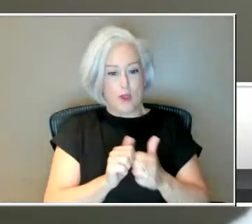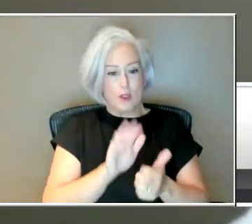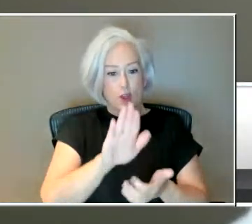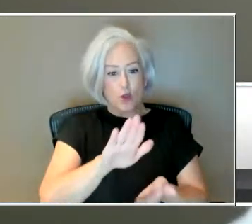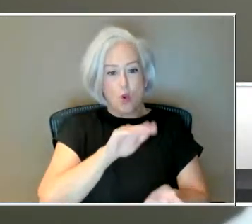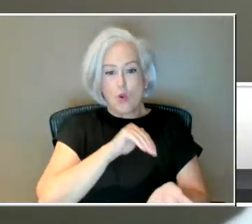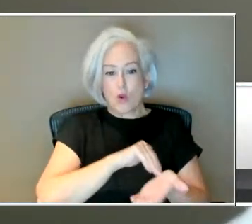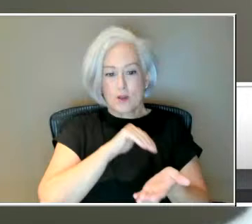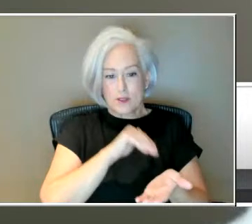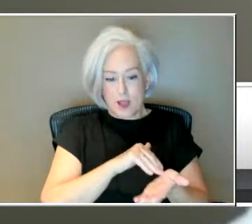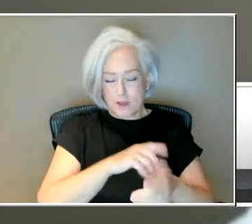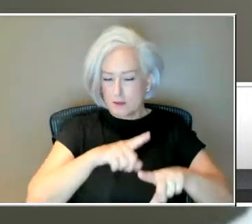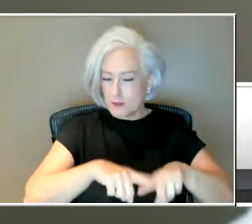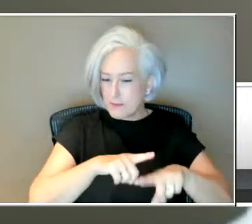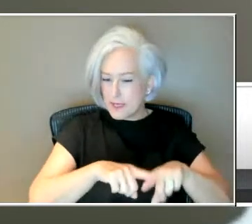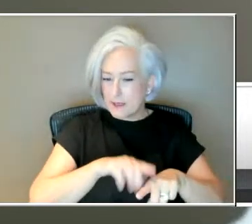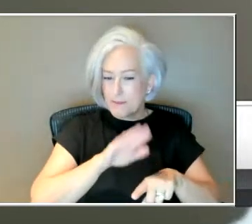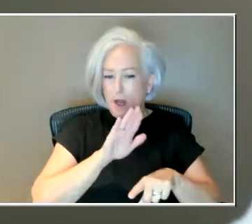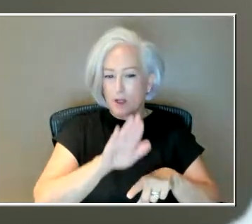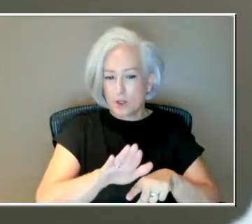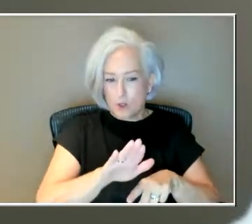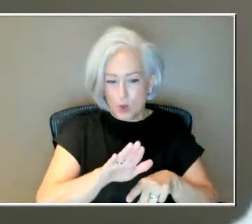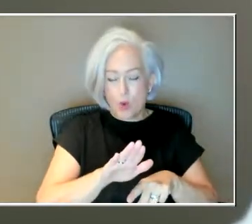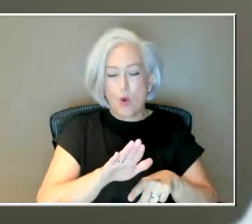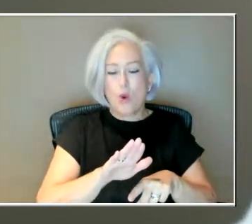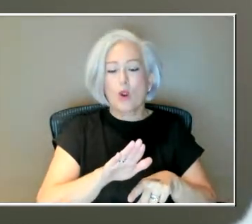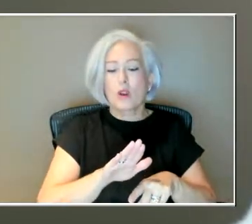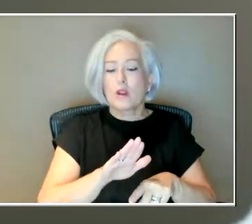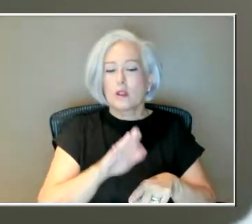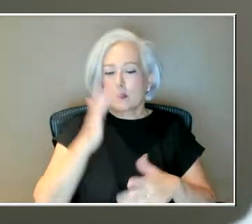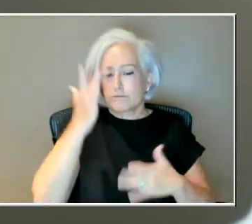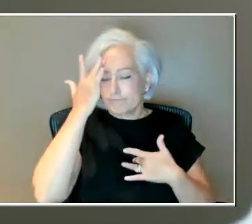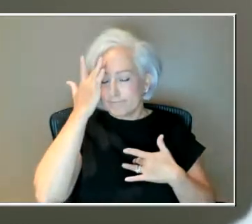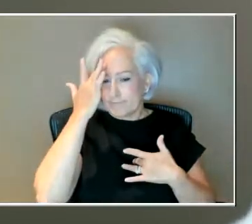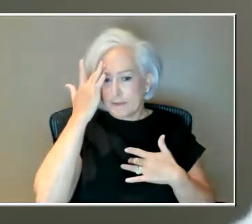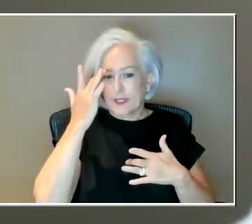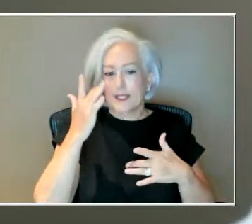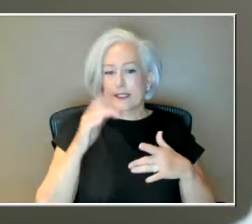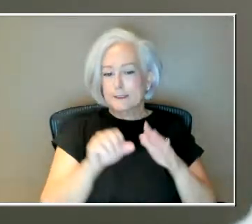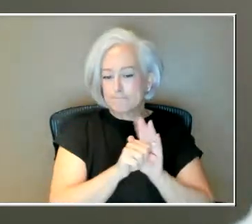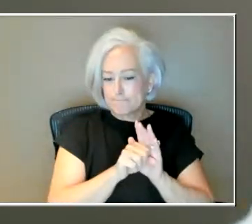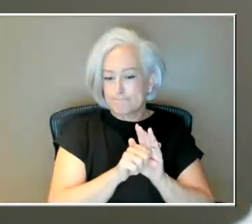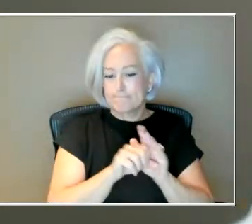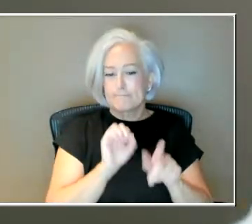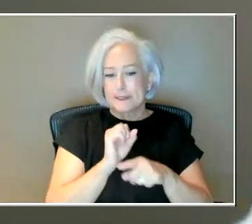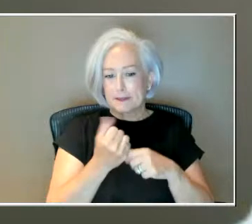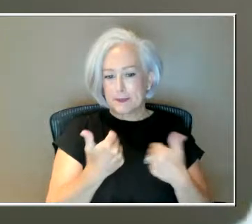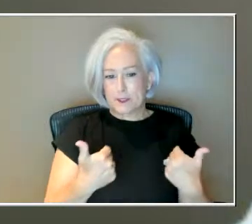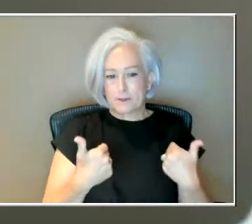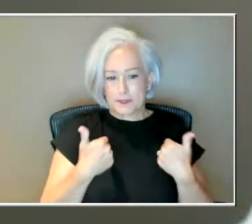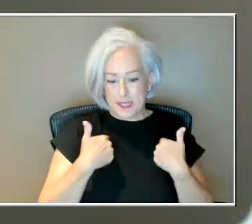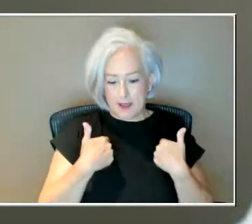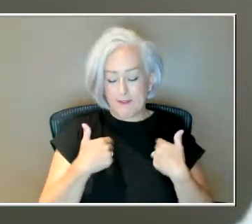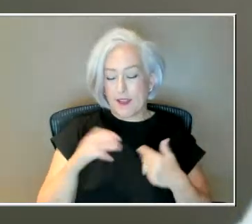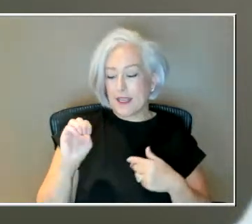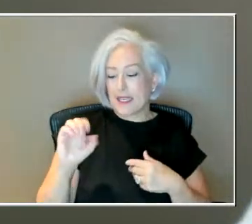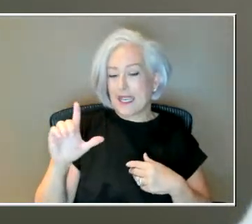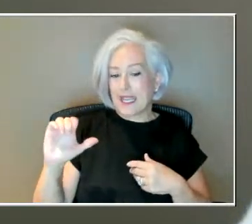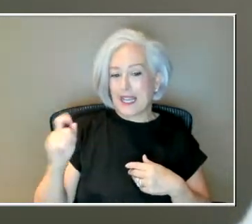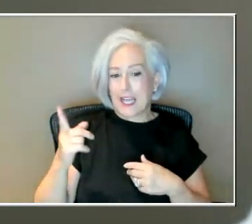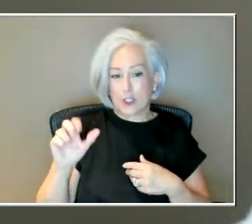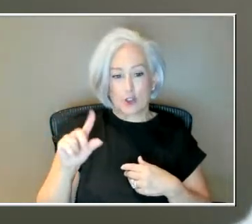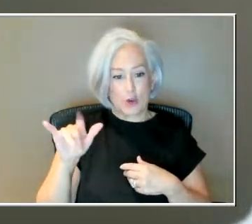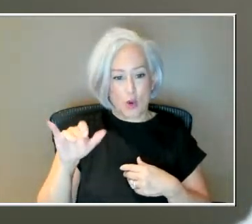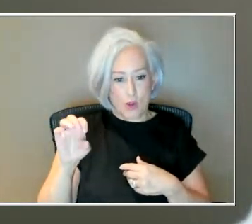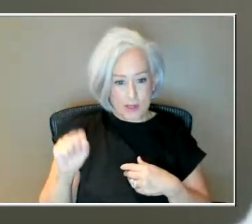have on what's really going to be recommended. Water is great, but you really do lose a lot of electrolytes in addition when